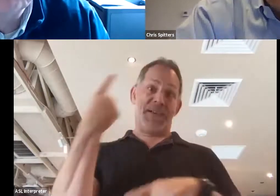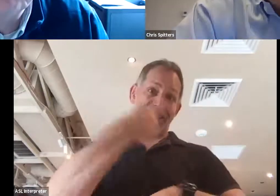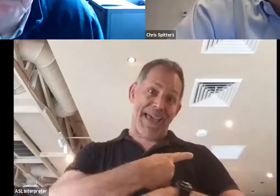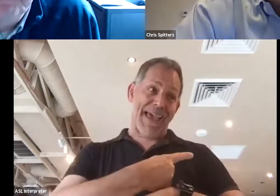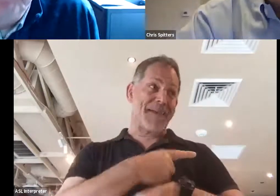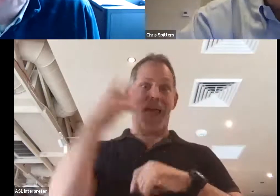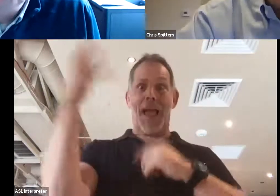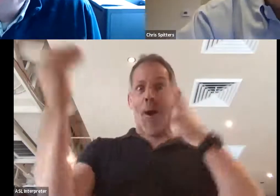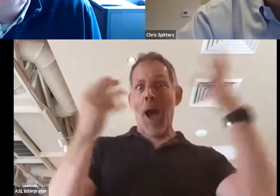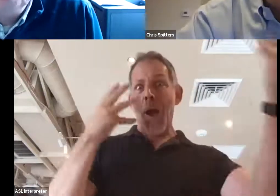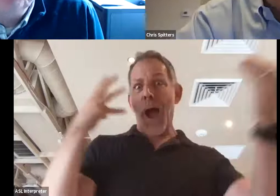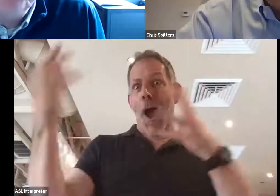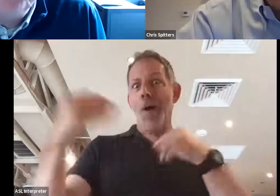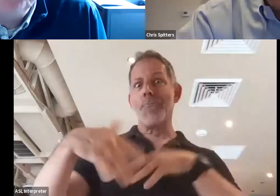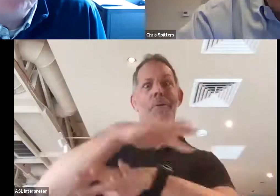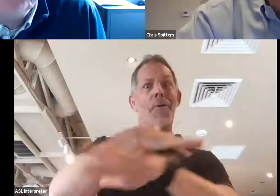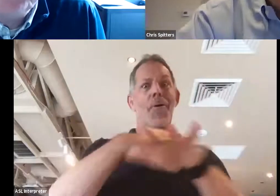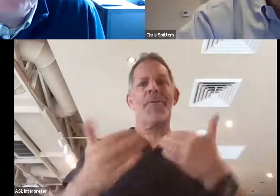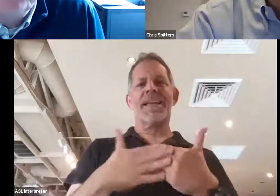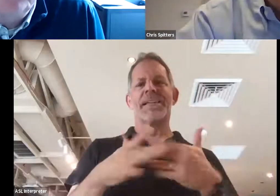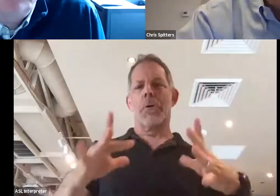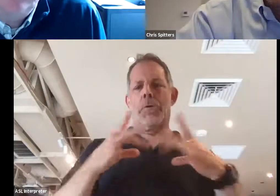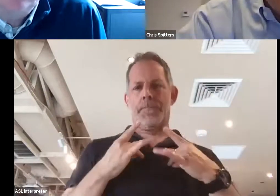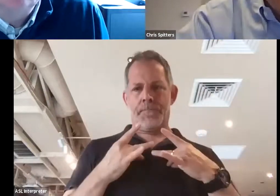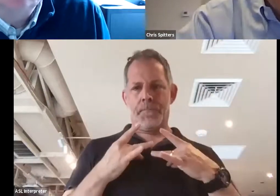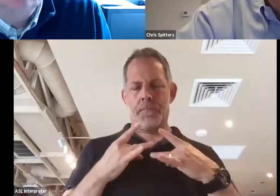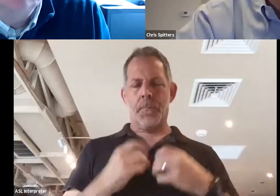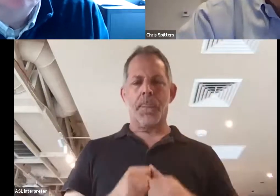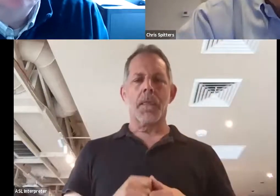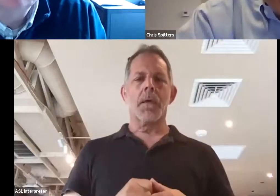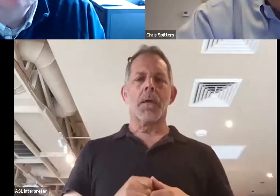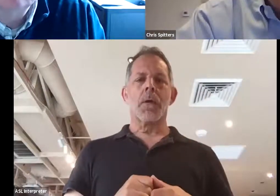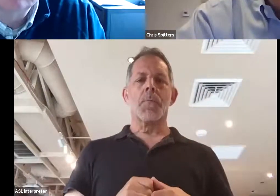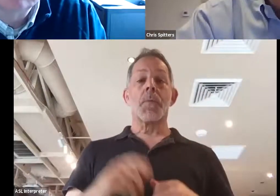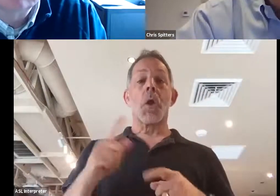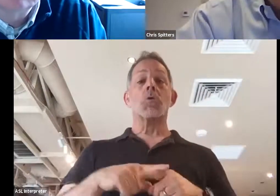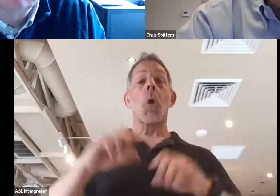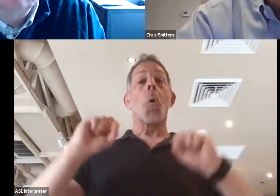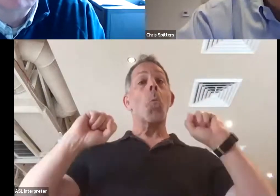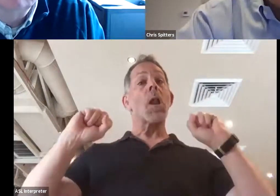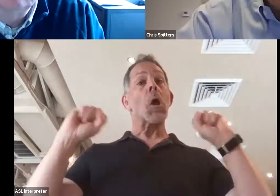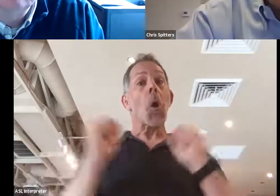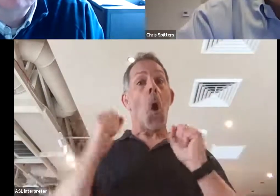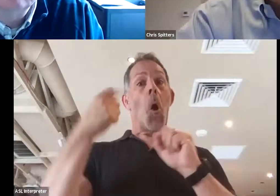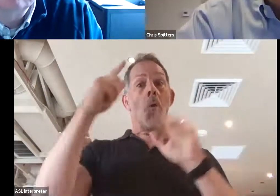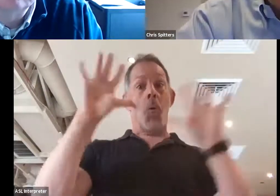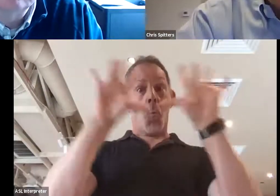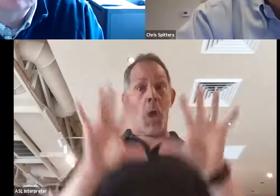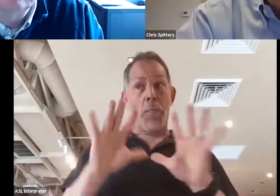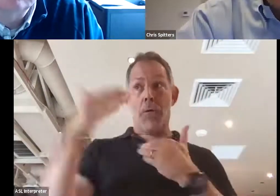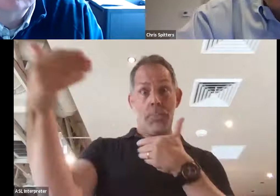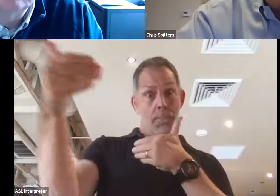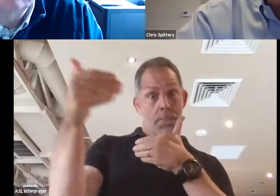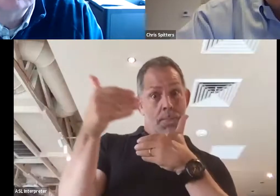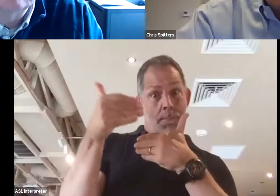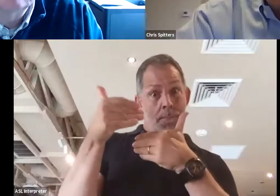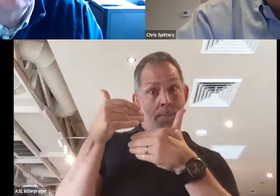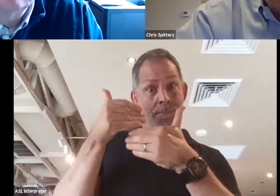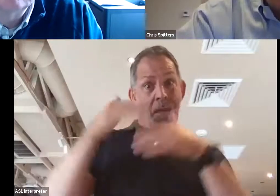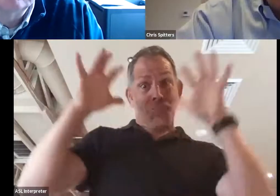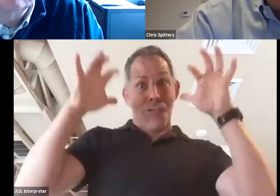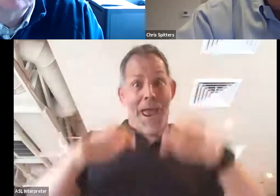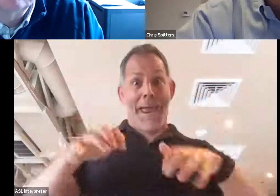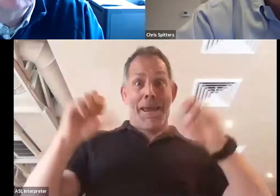months now, probably for the next 4 to 6 months. We're all more or less indoors most of the time. So it really speaks